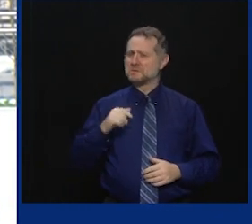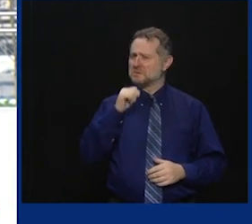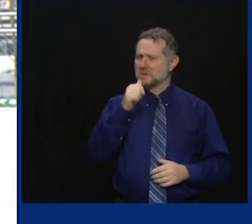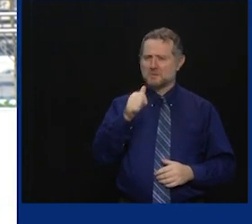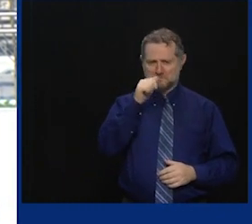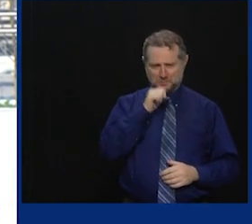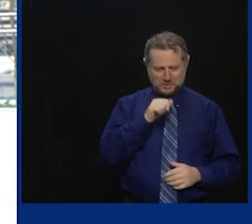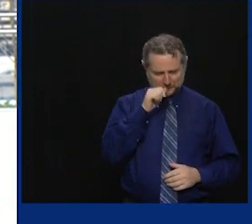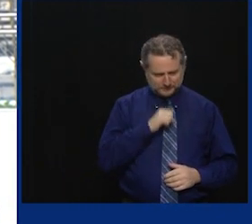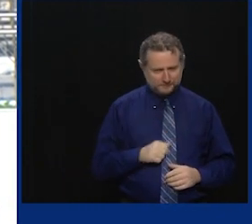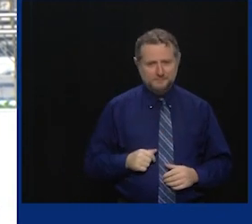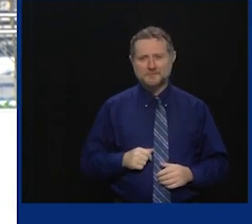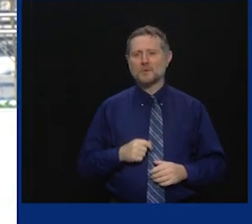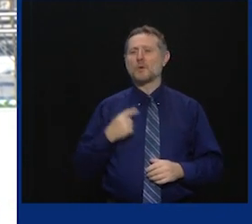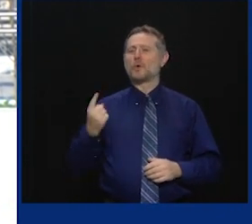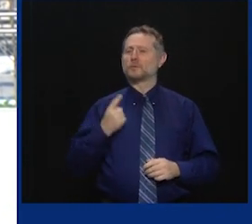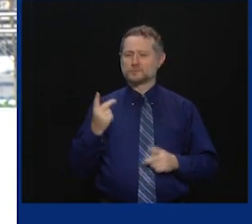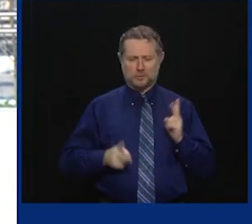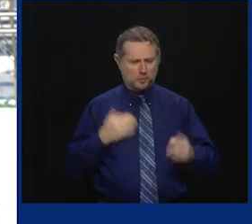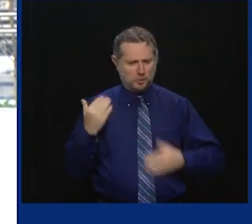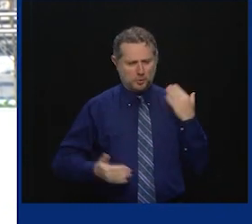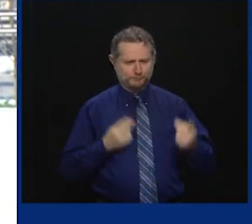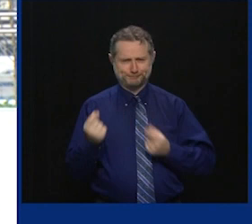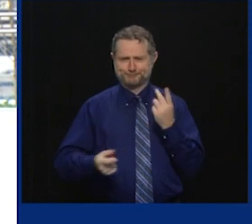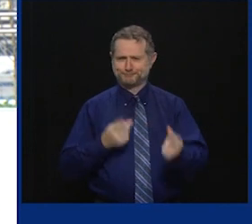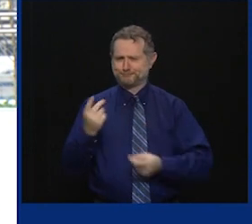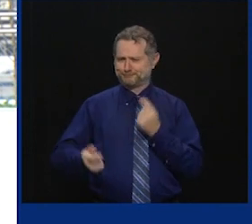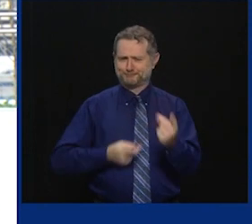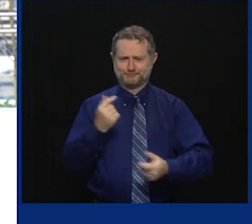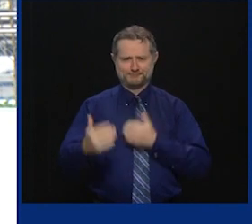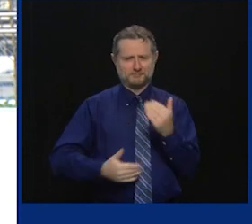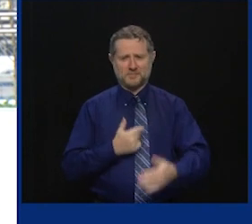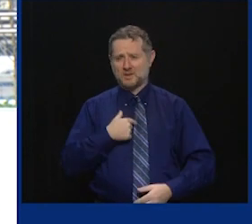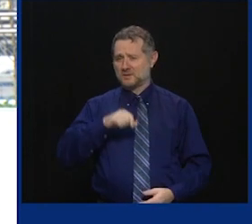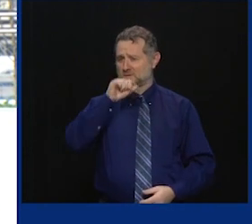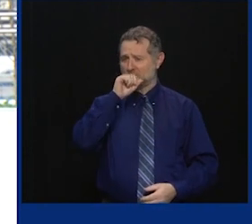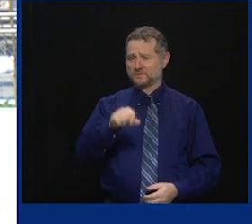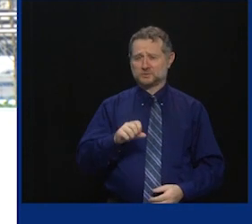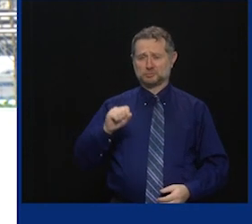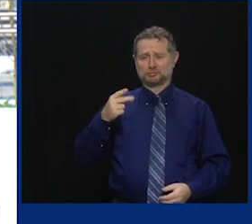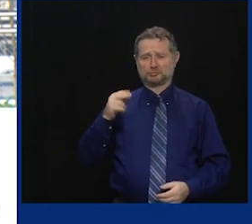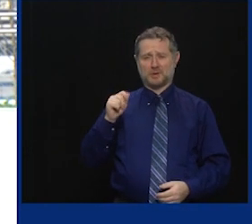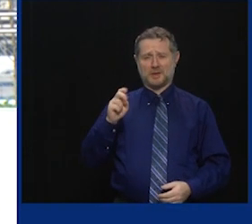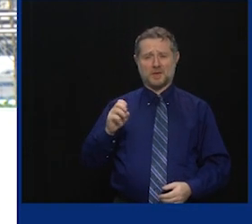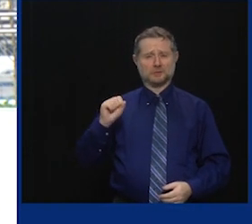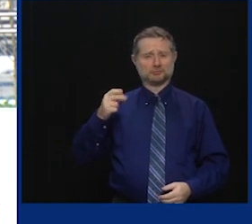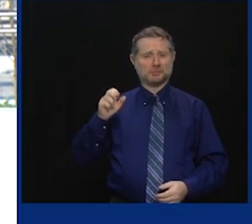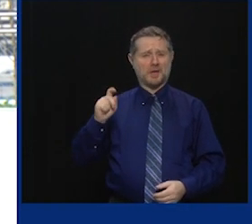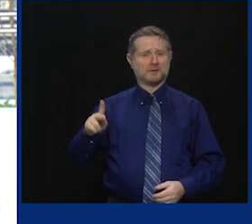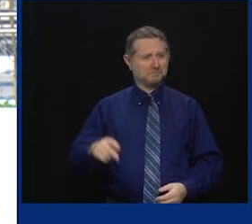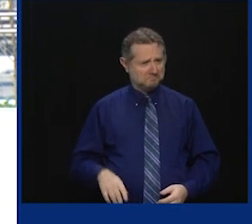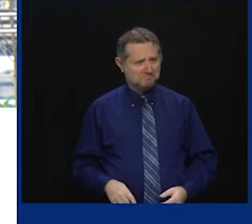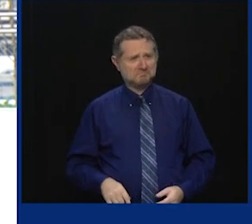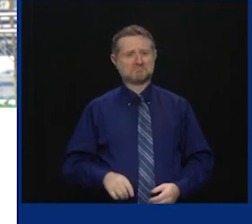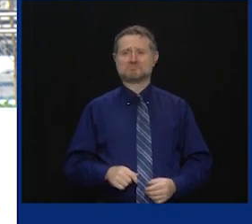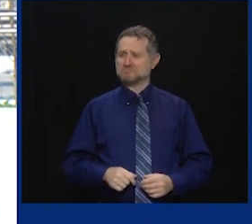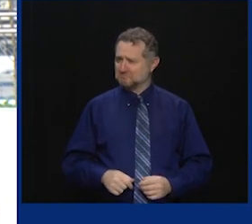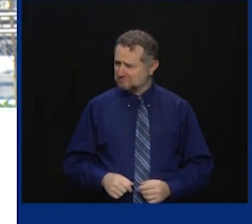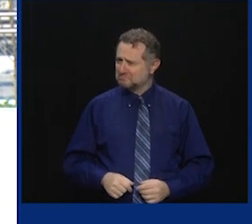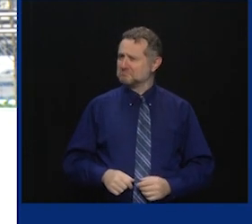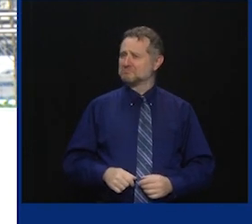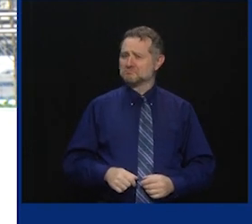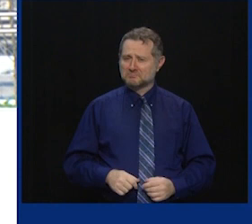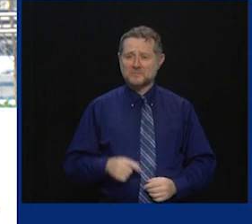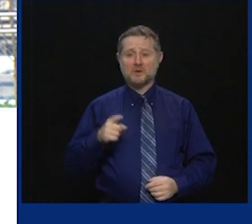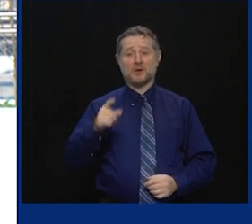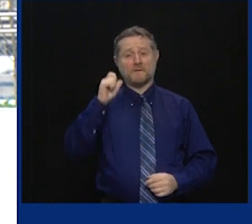We're in a hurry, and we like Shake Shack. That's pretty good. You know, if the governor and I met